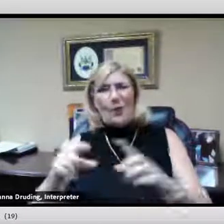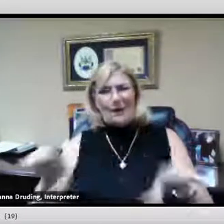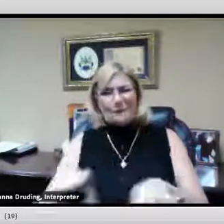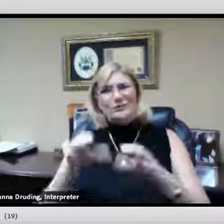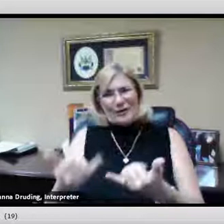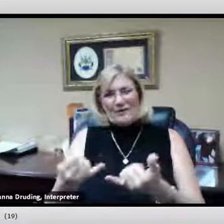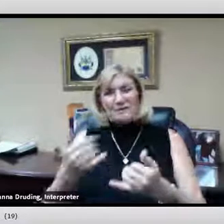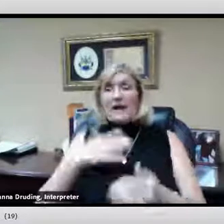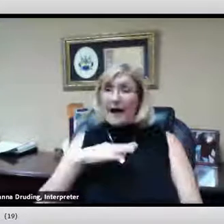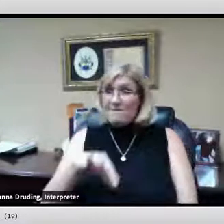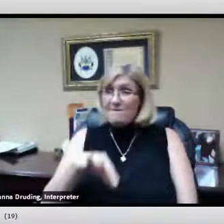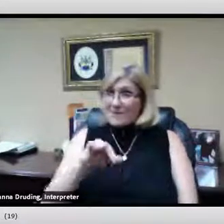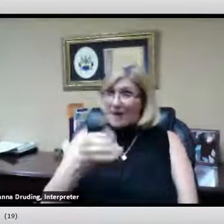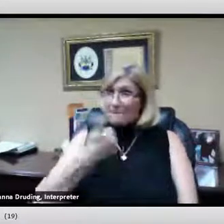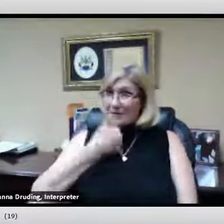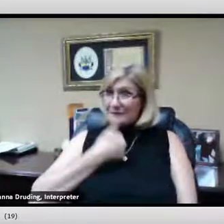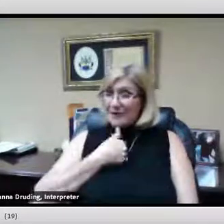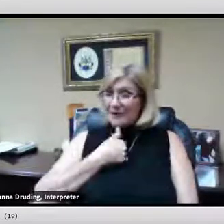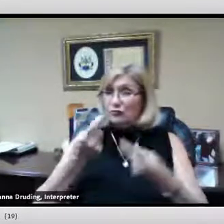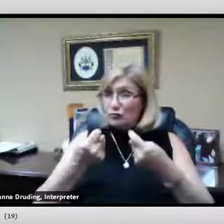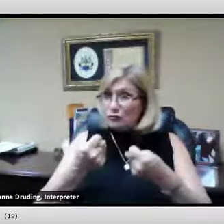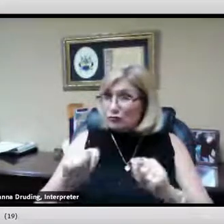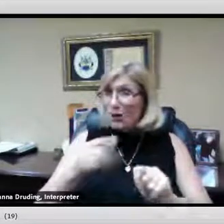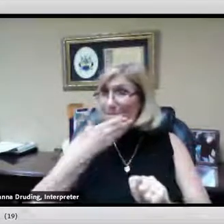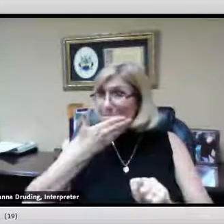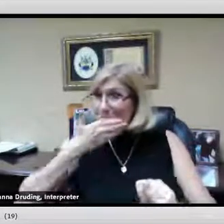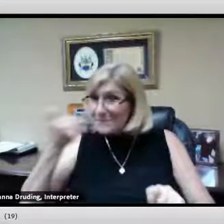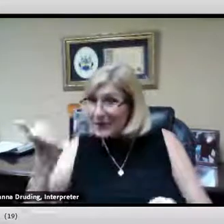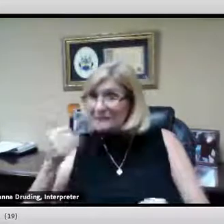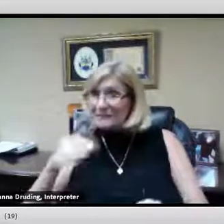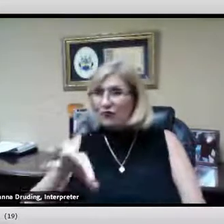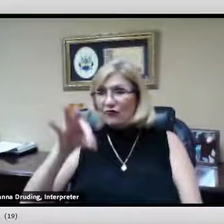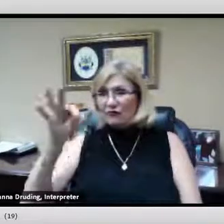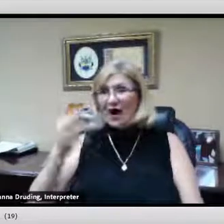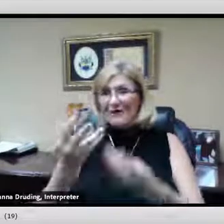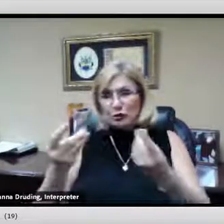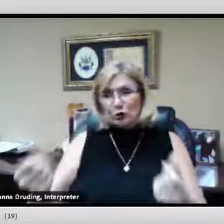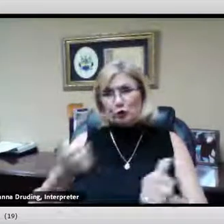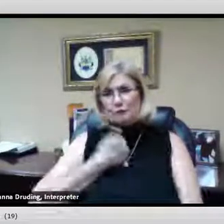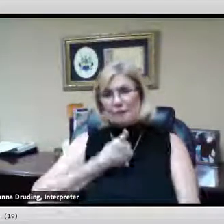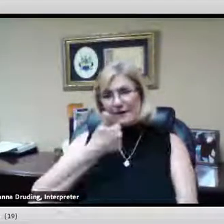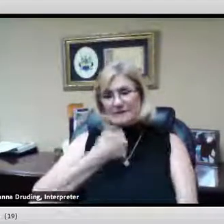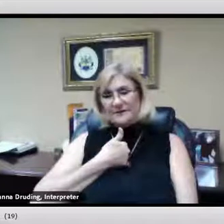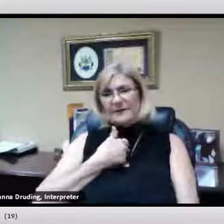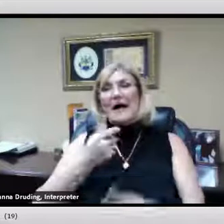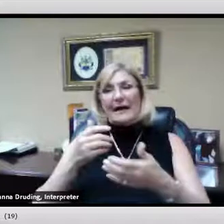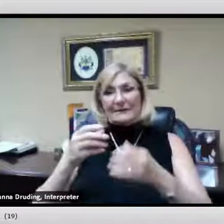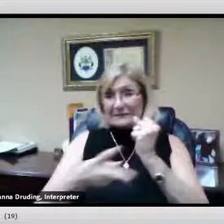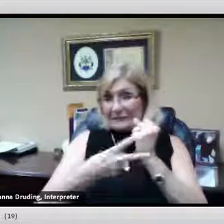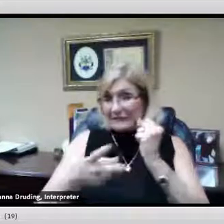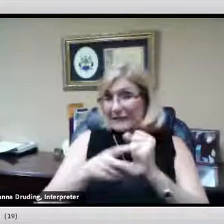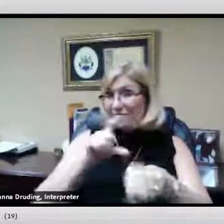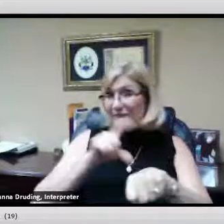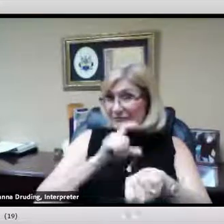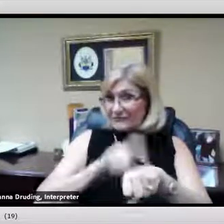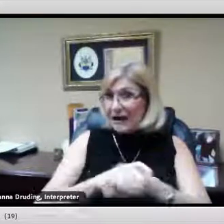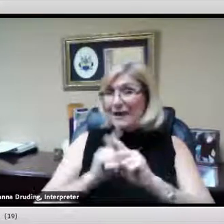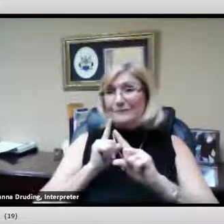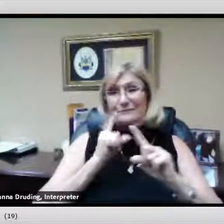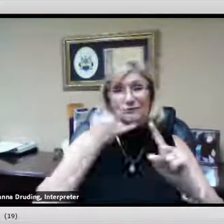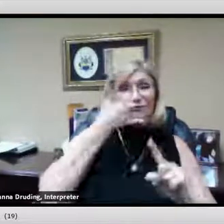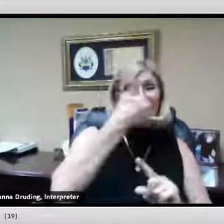it best to try to find the solution on my own. I'll sometimes save time by finding the solution on my own rather than going to the